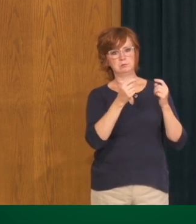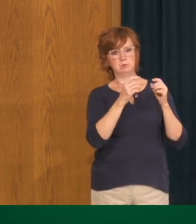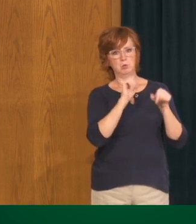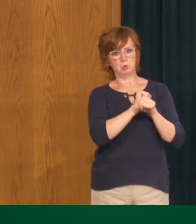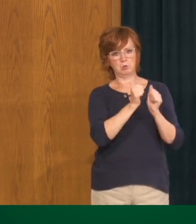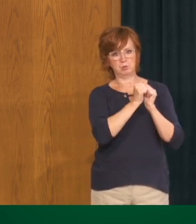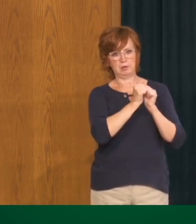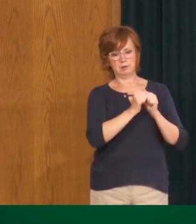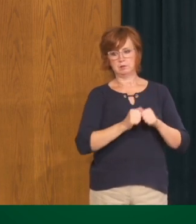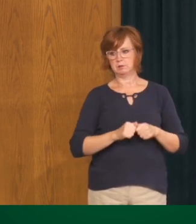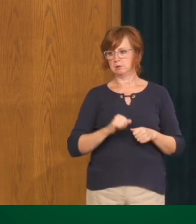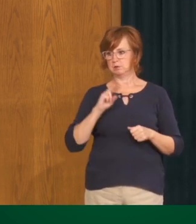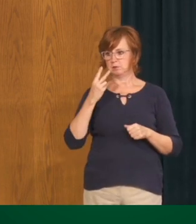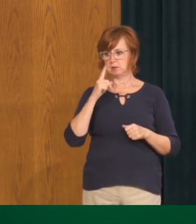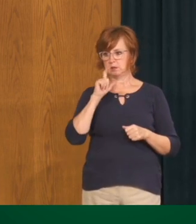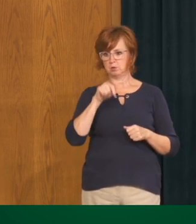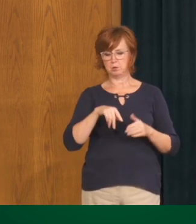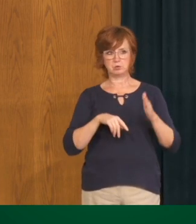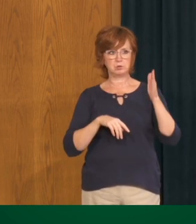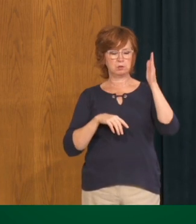Do you have a follow-up, Alex?